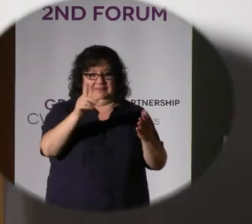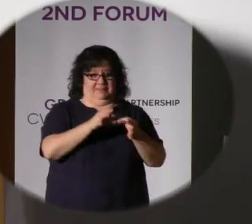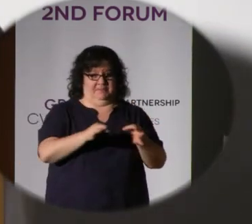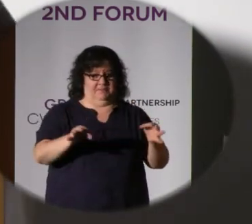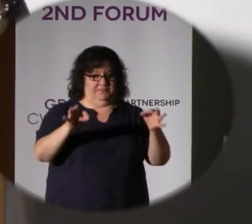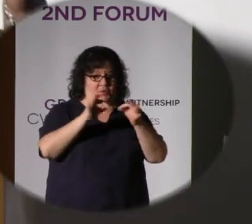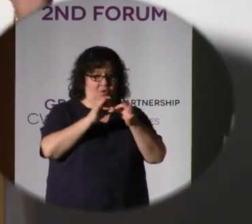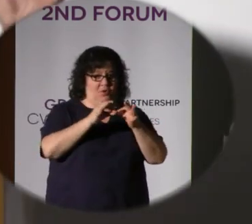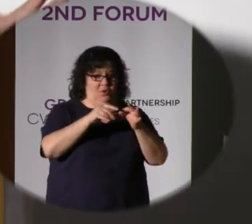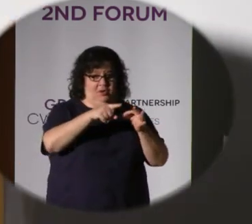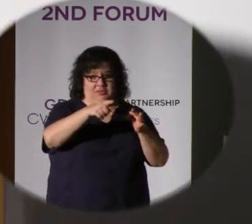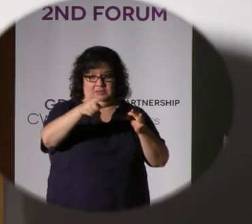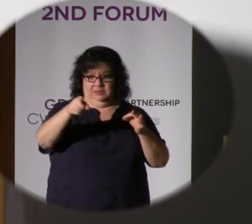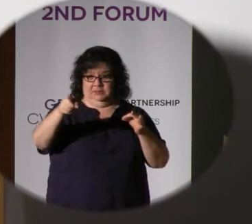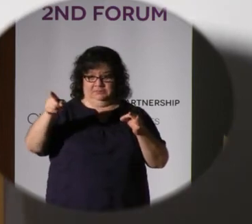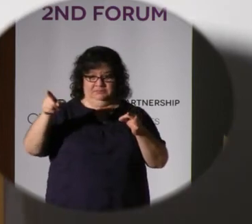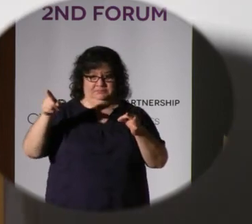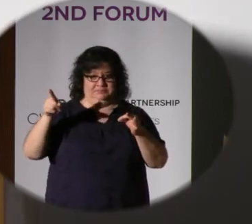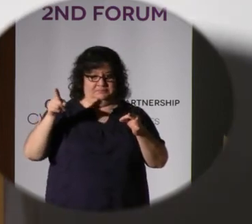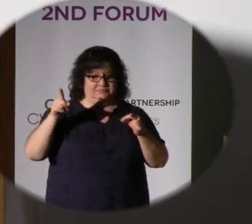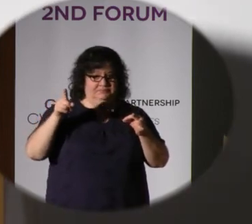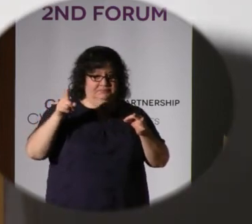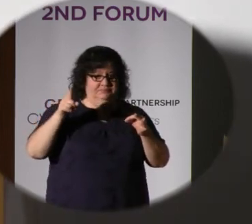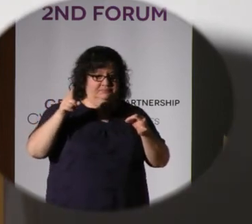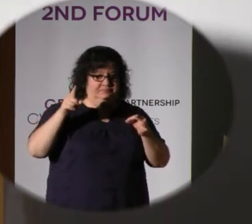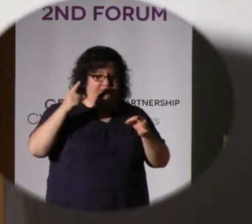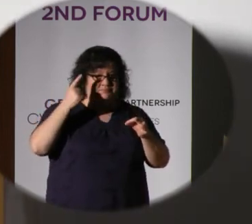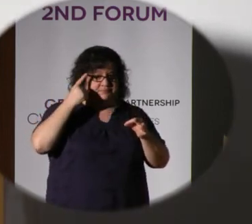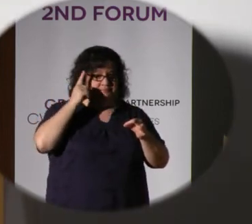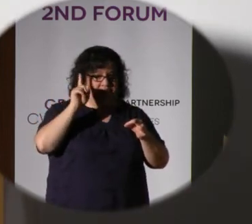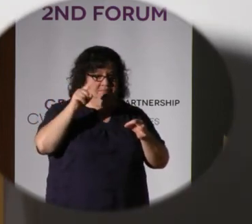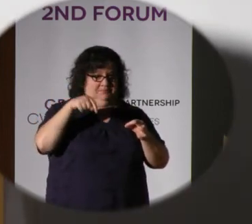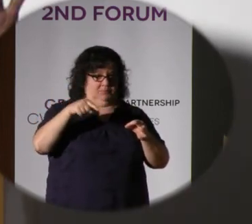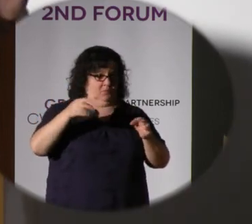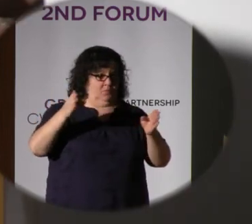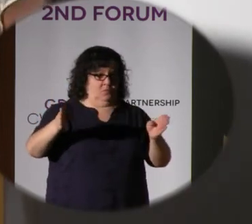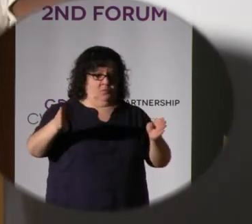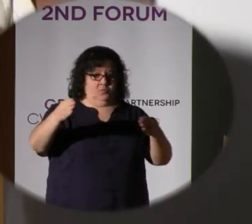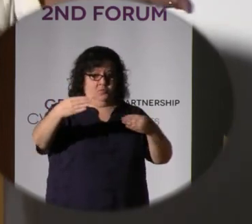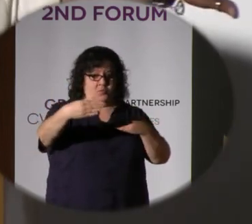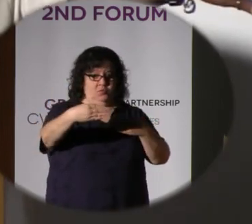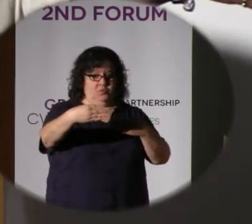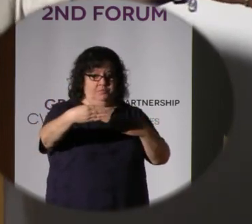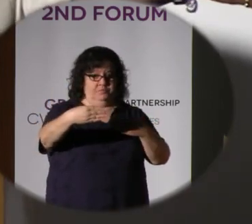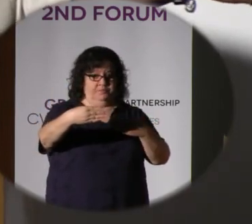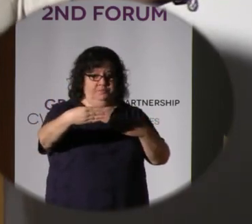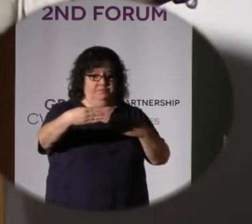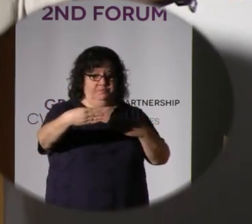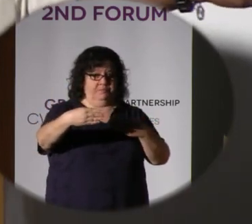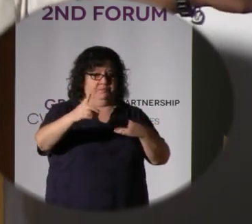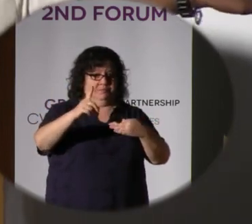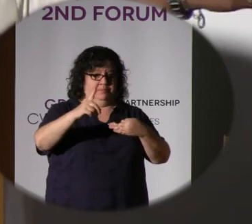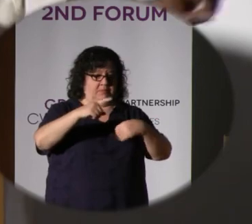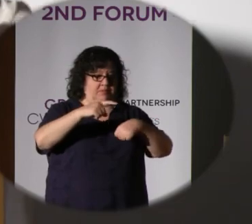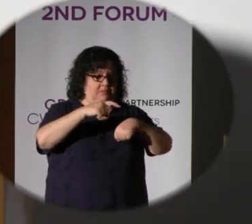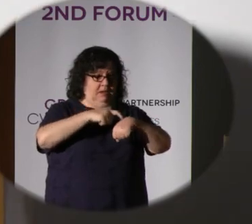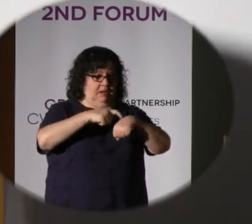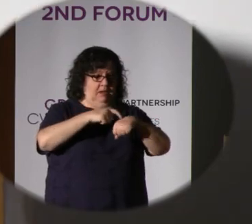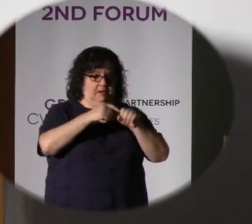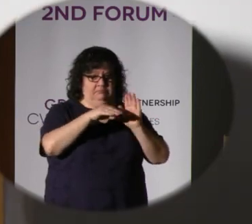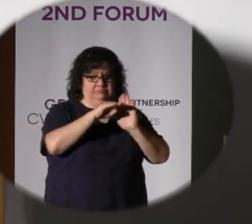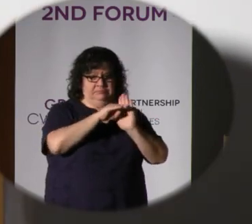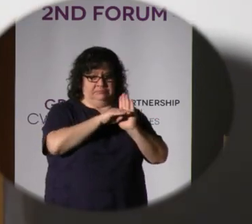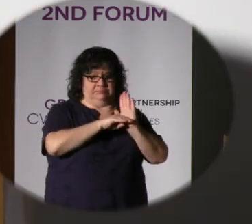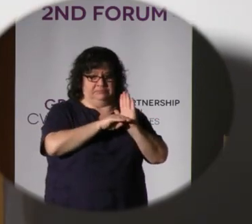of the room, the logistics of the room, and the time constraints, all of the questions, I have clustered them.